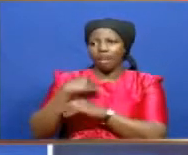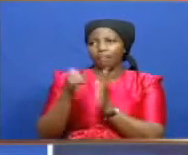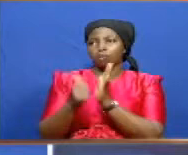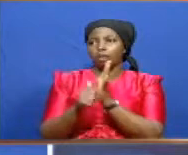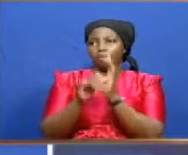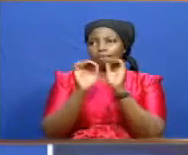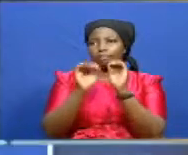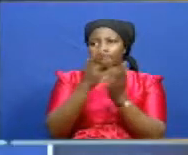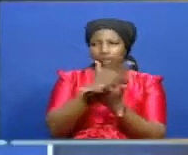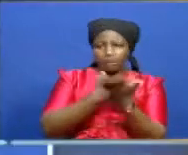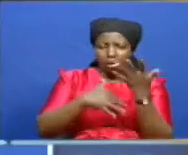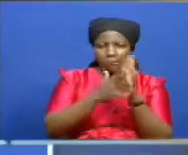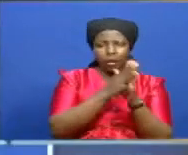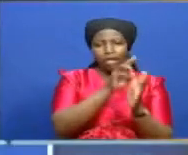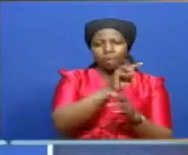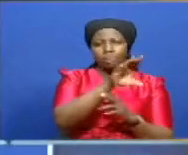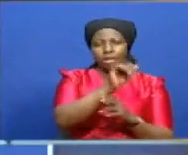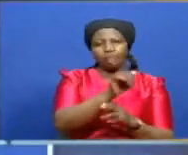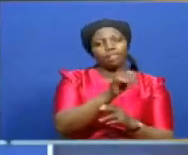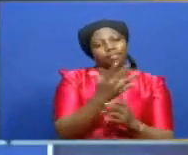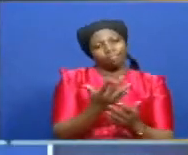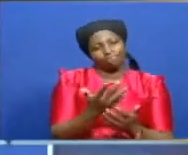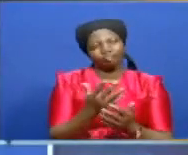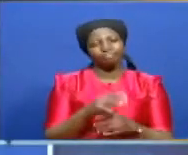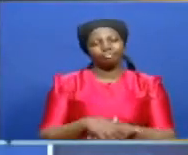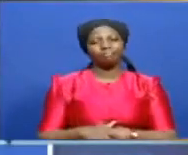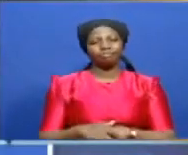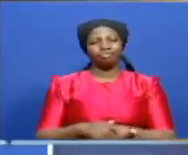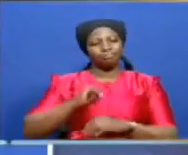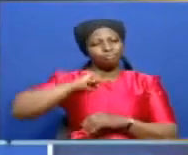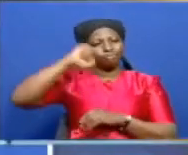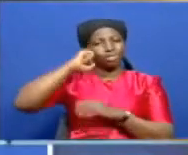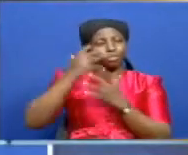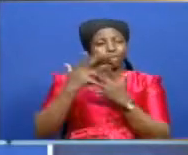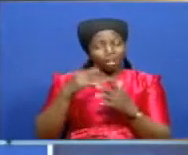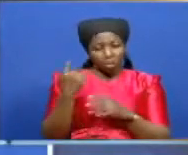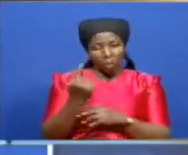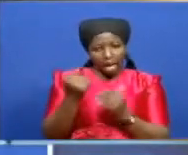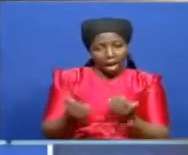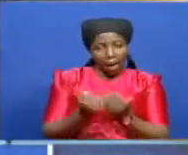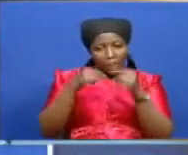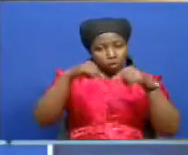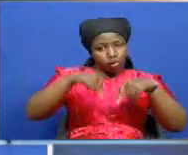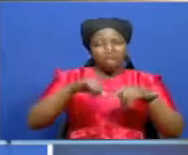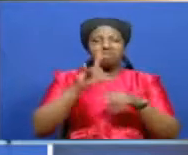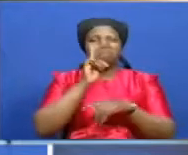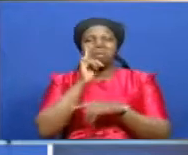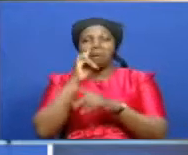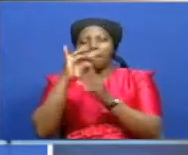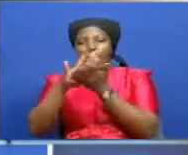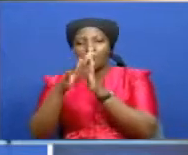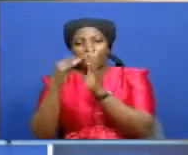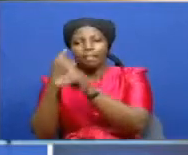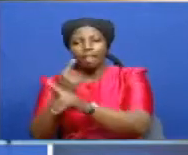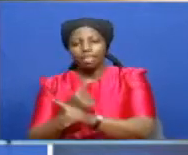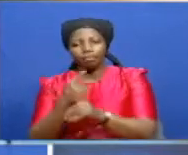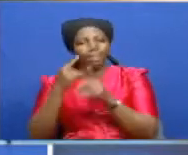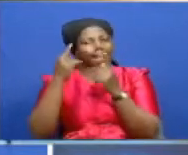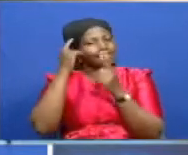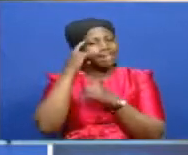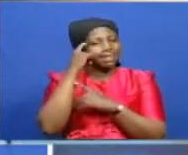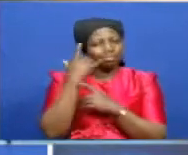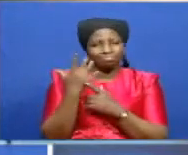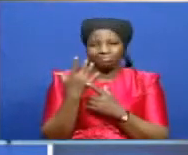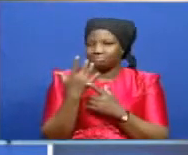out with the MCAs. It will happen, you know. Those the political things just happen today. Tomorrow is different. And I don't think it